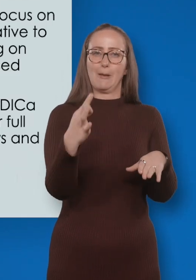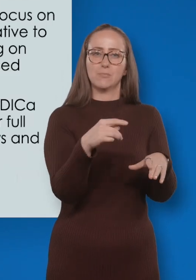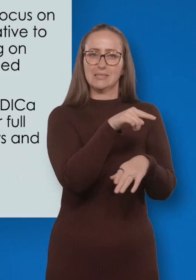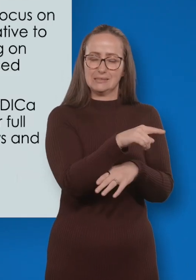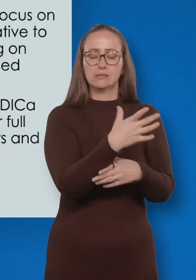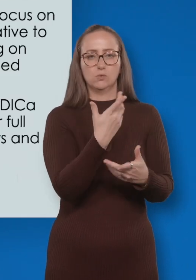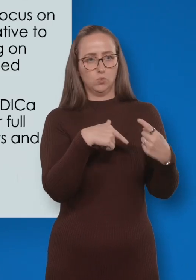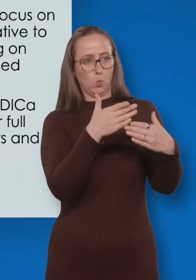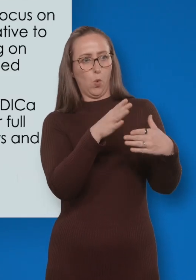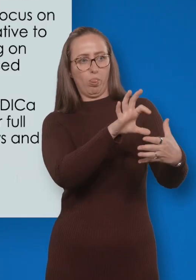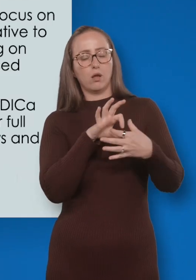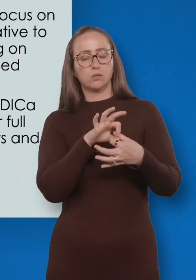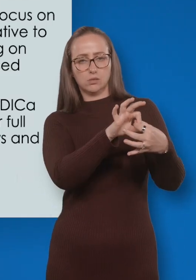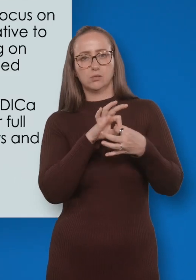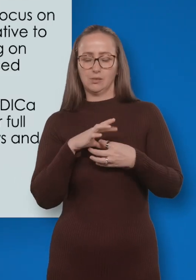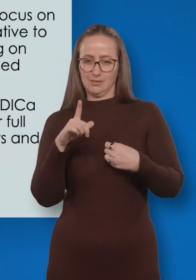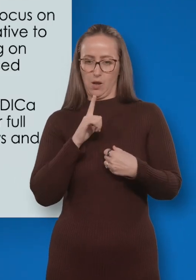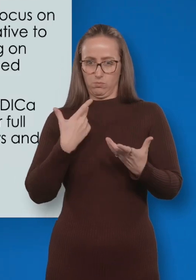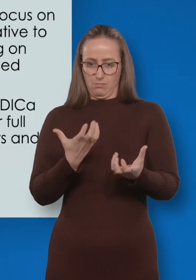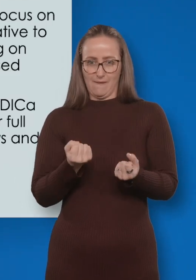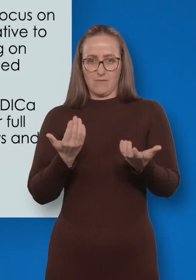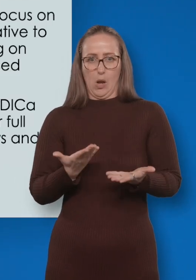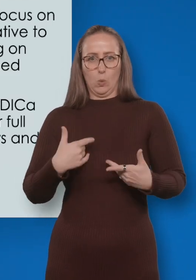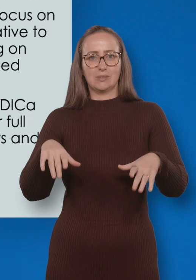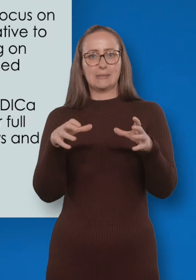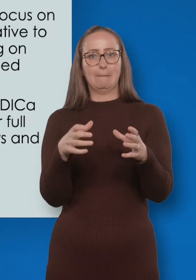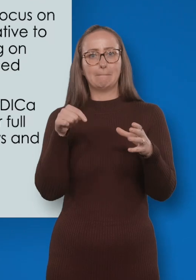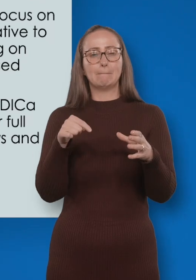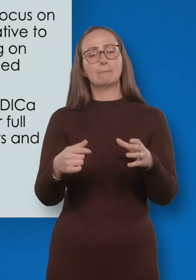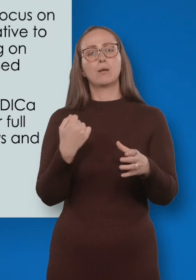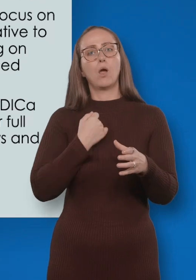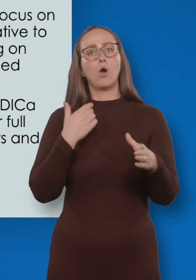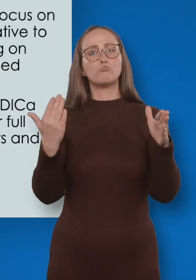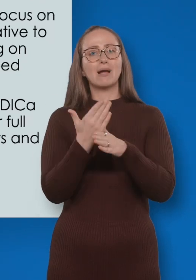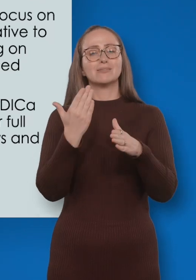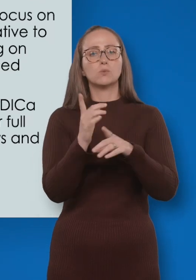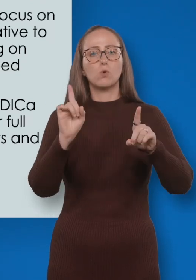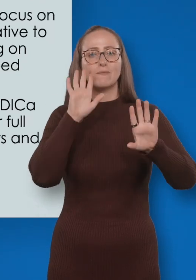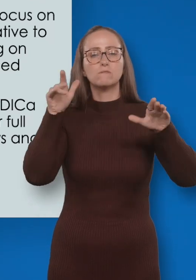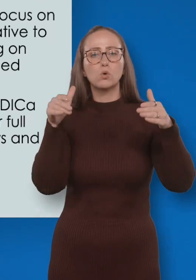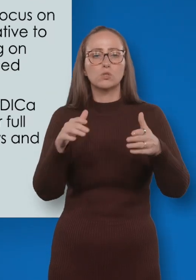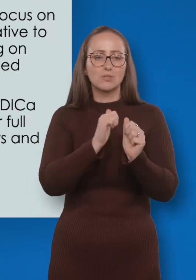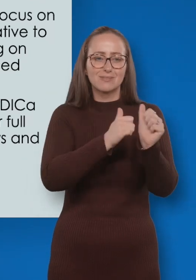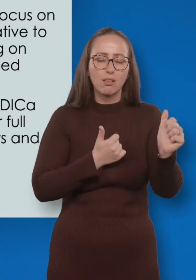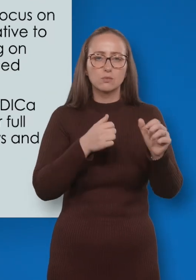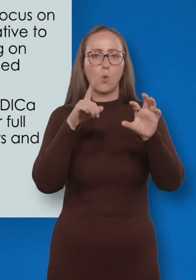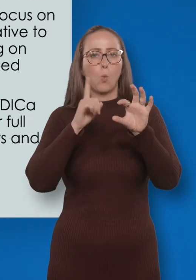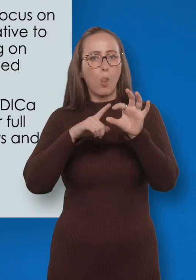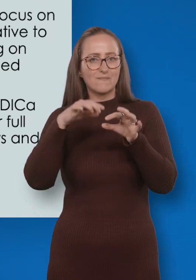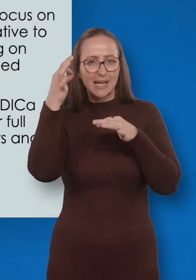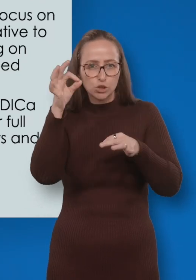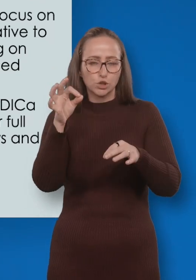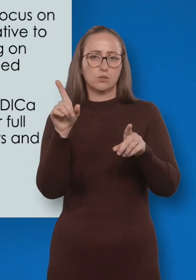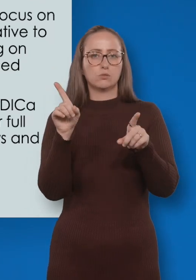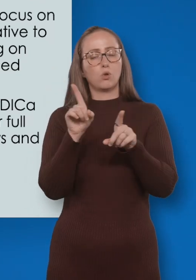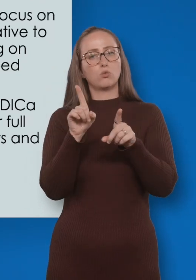work with us. And as I said, that's how we've ended up with the team that we have. Our practices have focused on skills, qualification, and